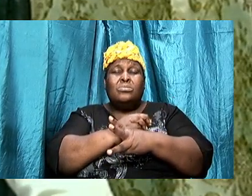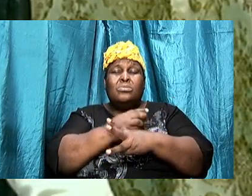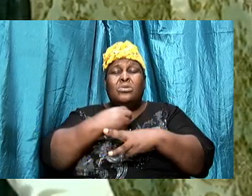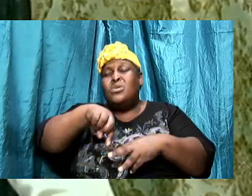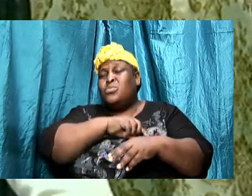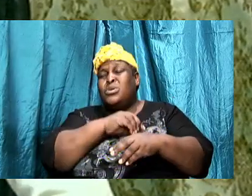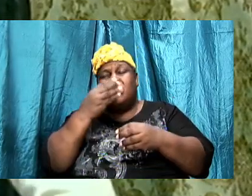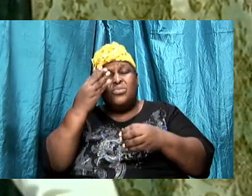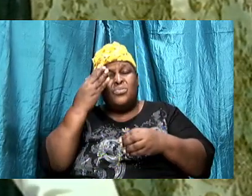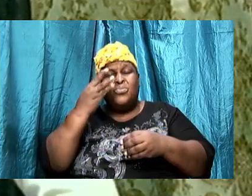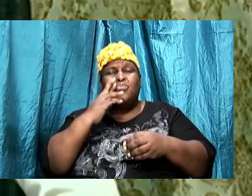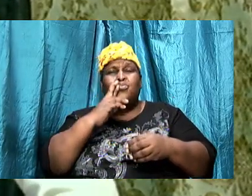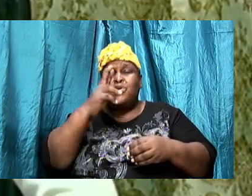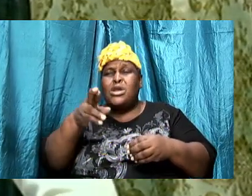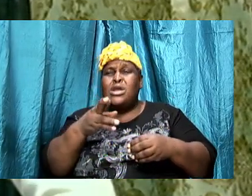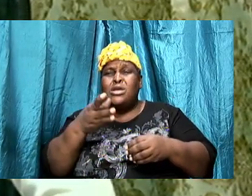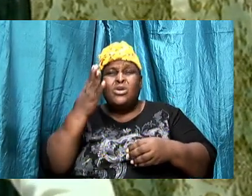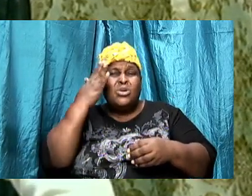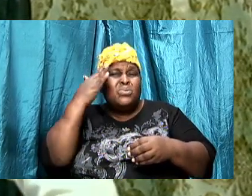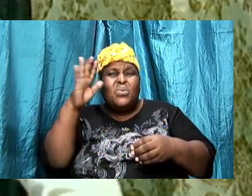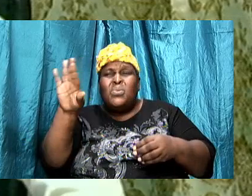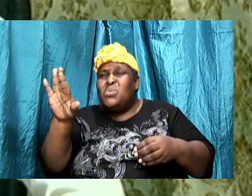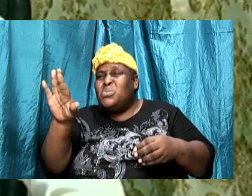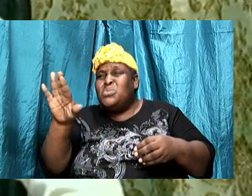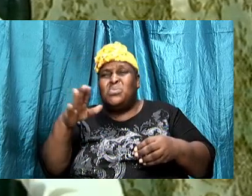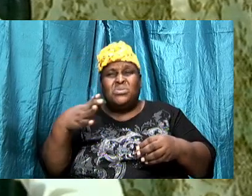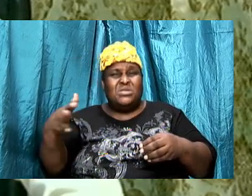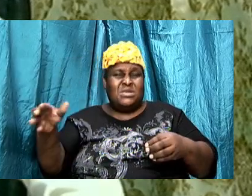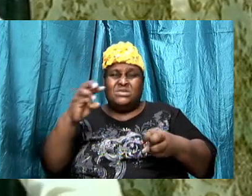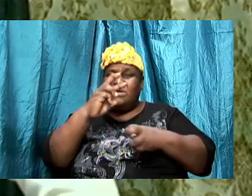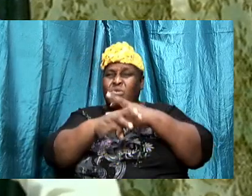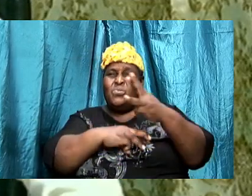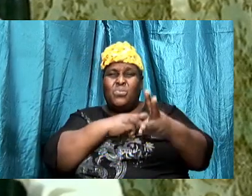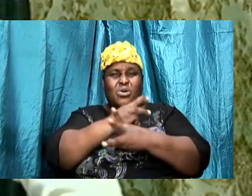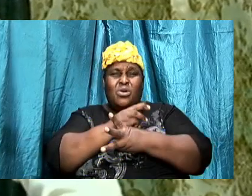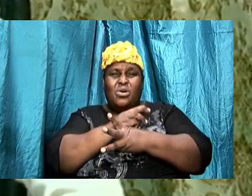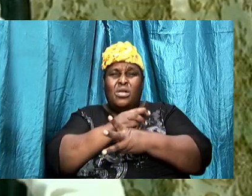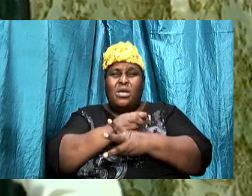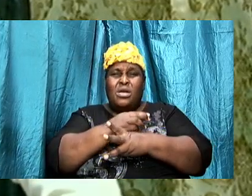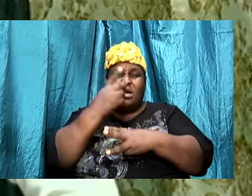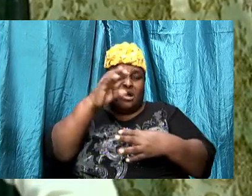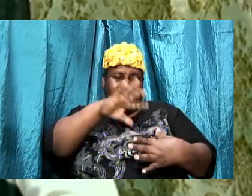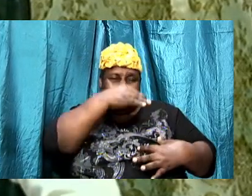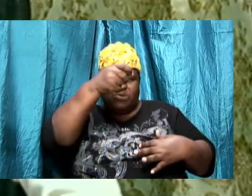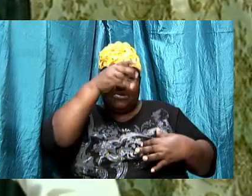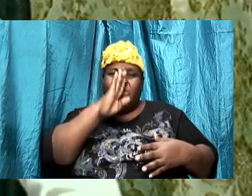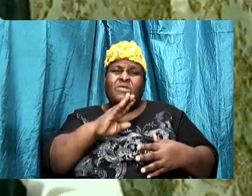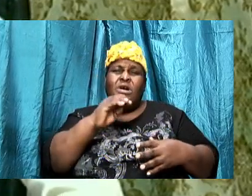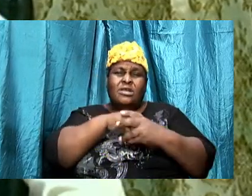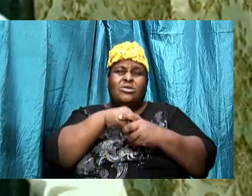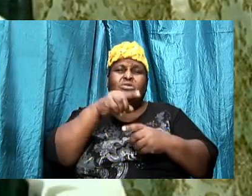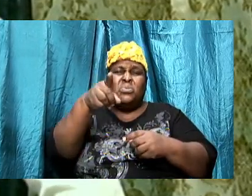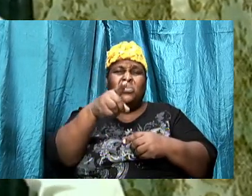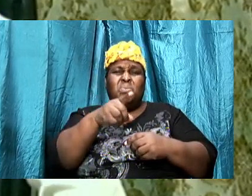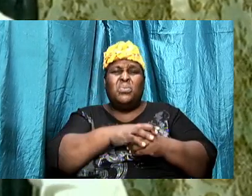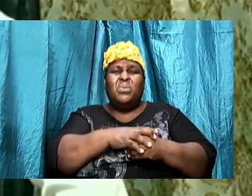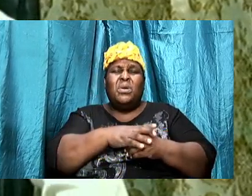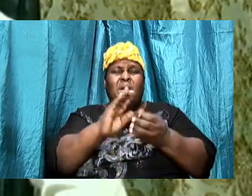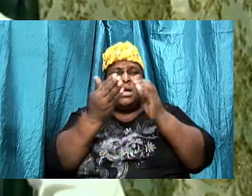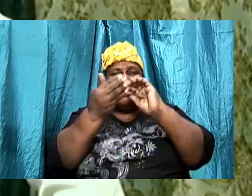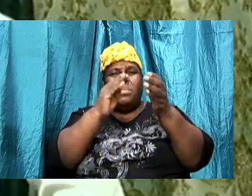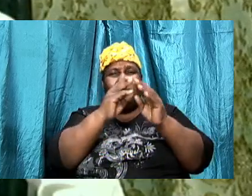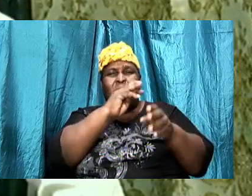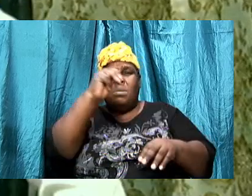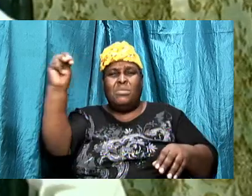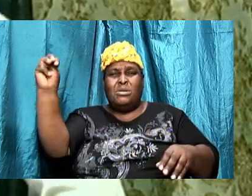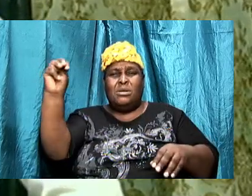know, because people are saying the spirit of God is in you. You know, why you don't just use the spirit of God and become a millionaire? Well, that's not why God give us